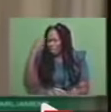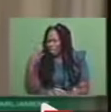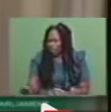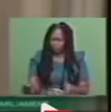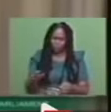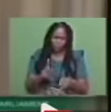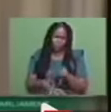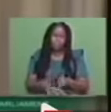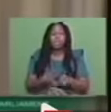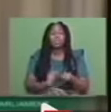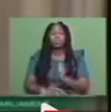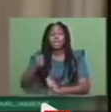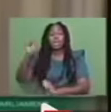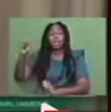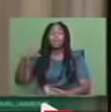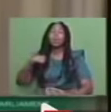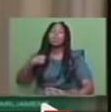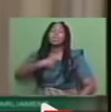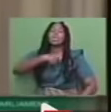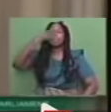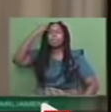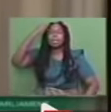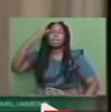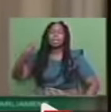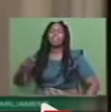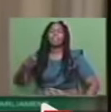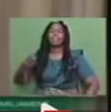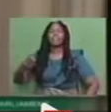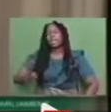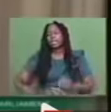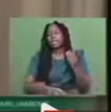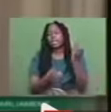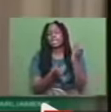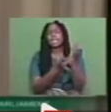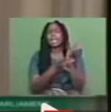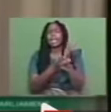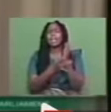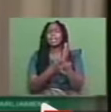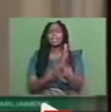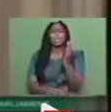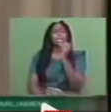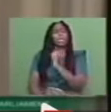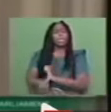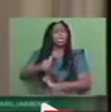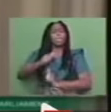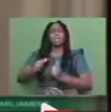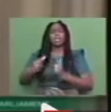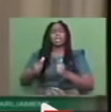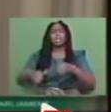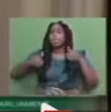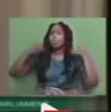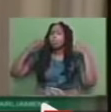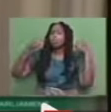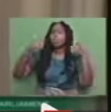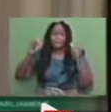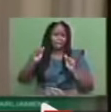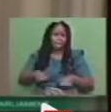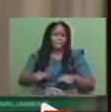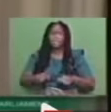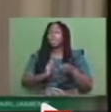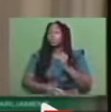We believe in the talent, the skills, and dynamic ability of every citizen. And that is why we put this government on